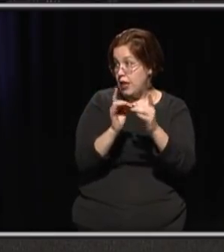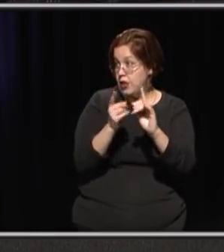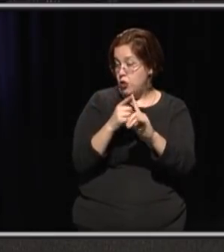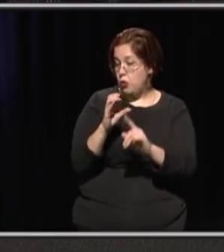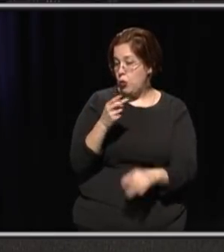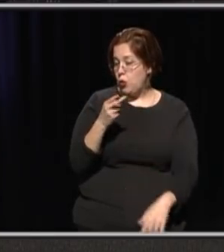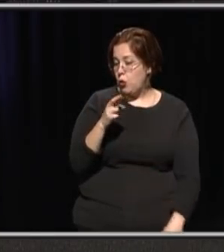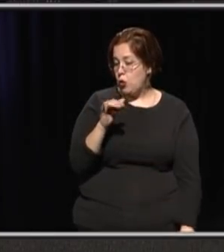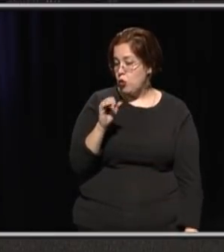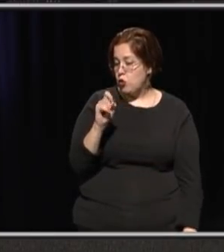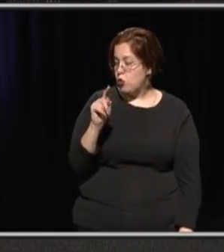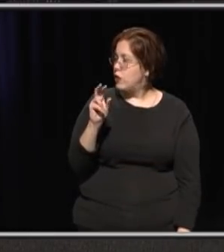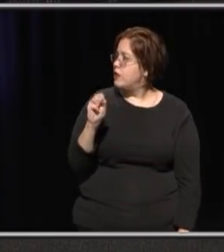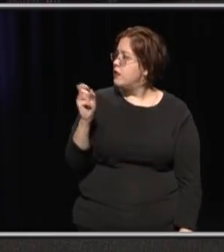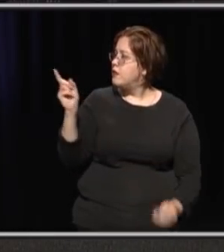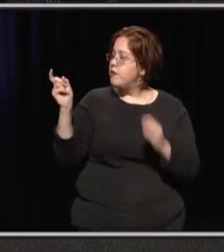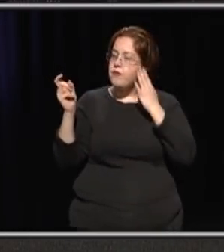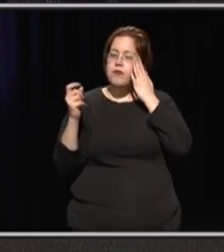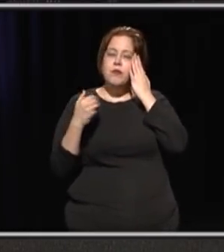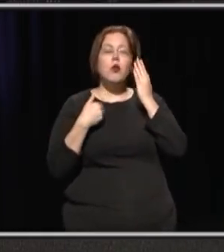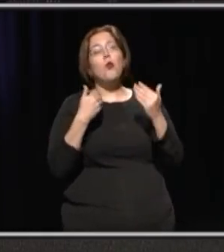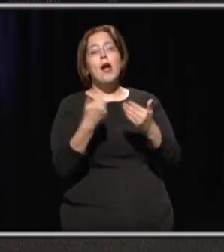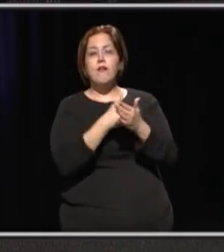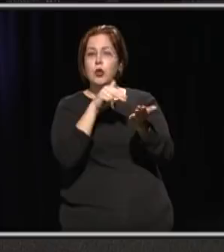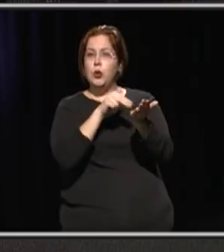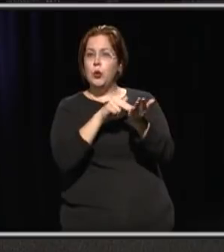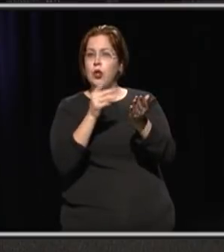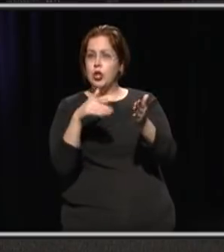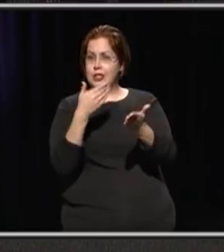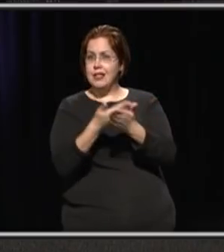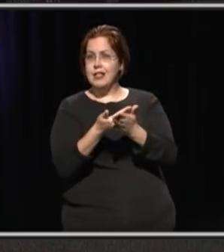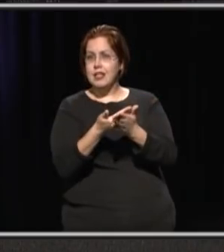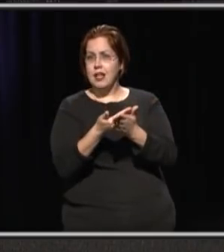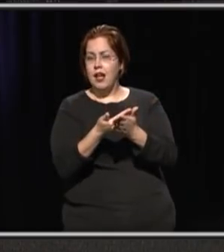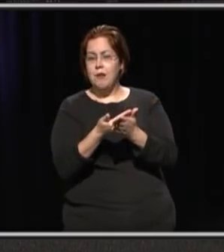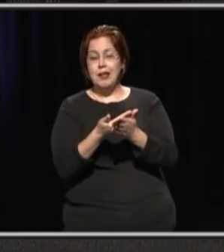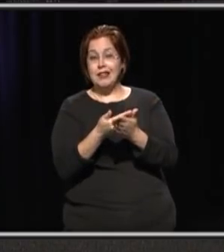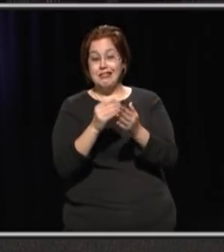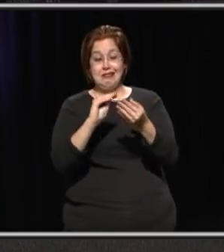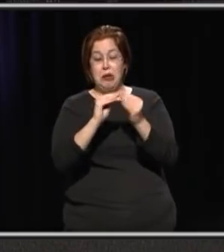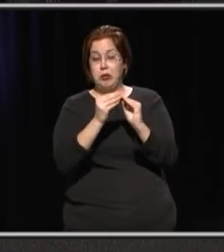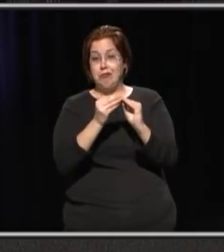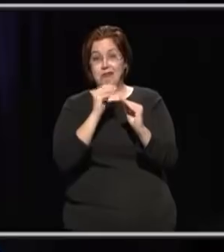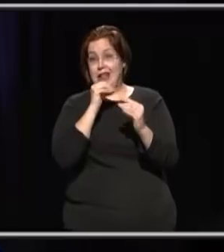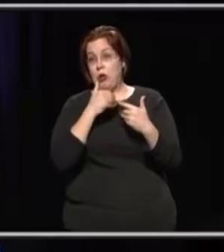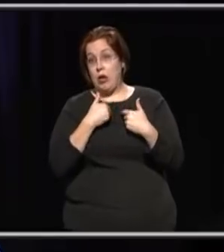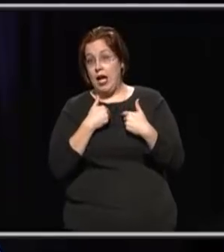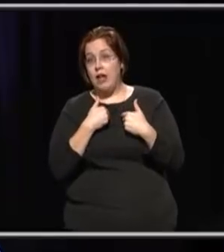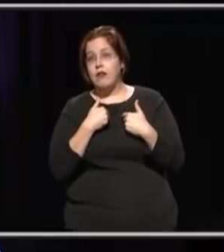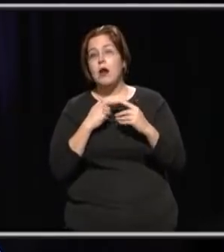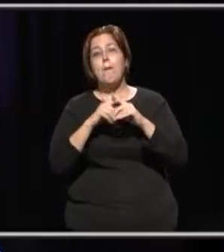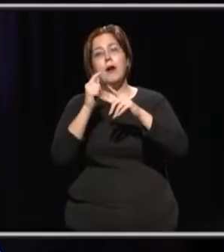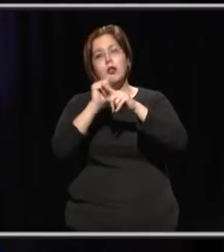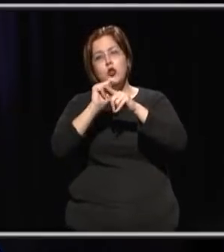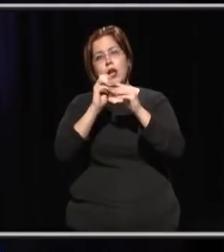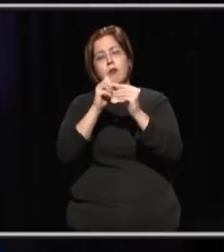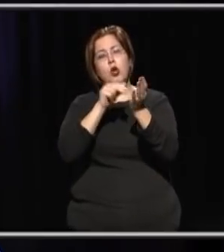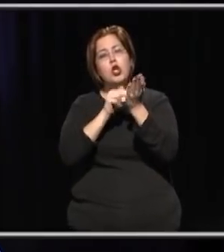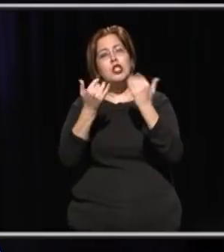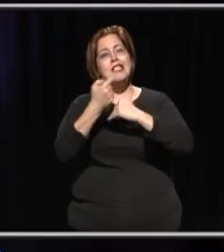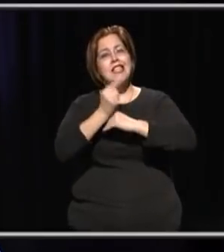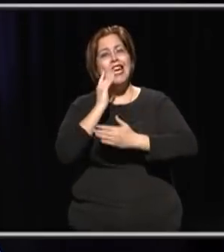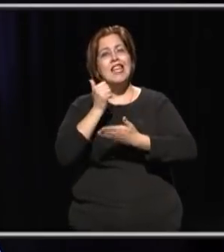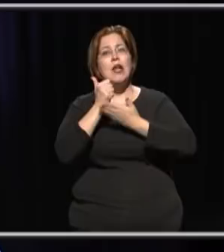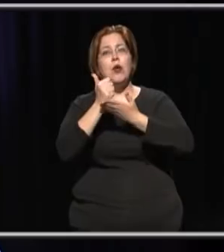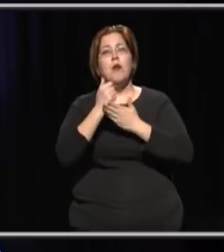Christus? We do have new nurses coming, which is good. I don't have a total, but we're training nurses today to help. It's